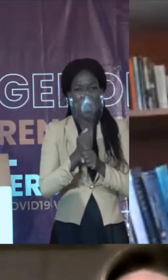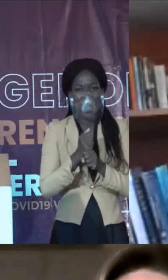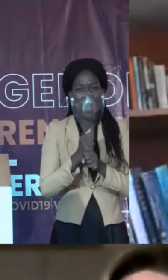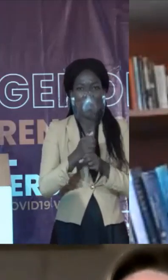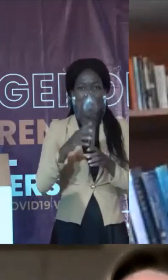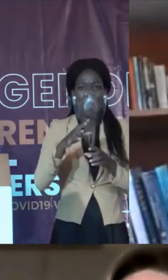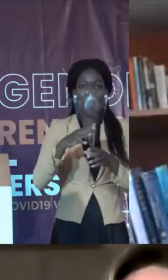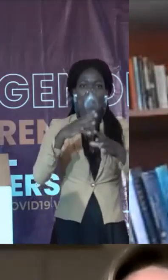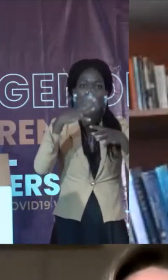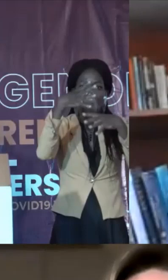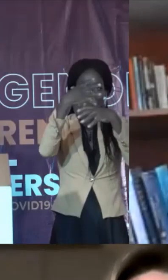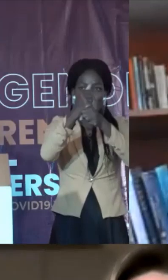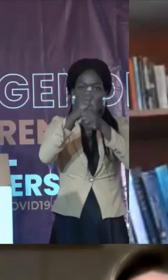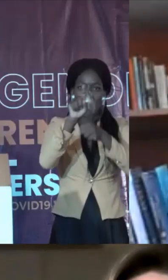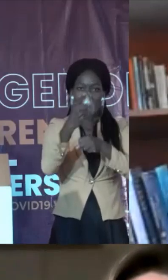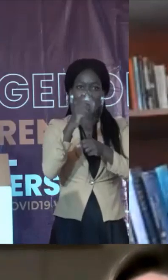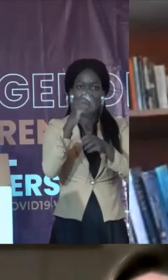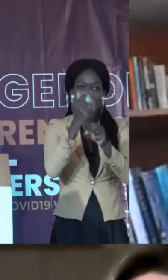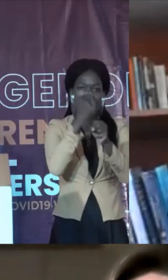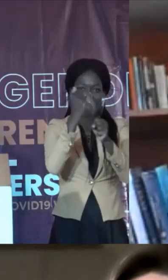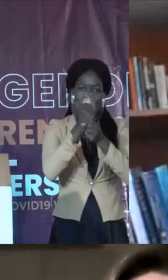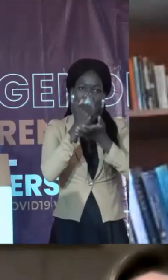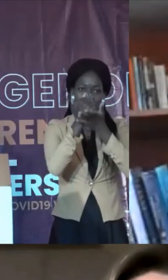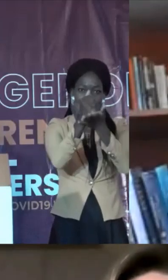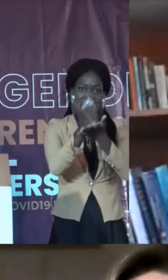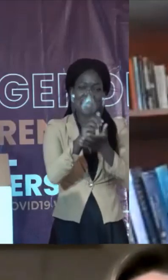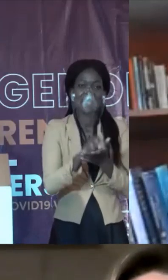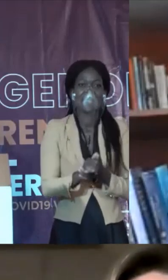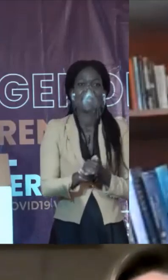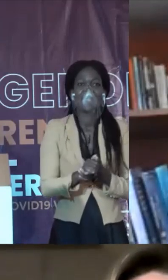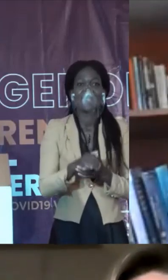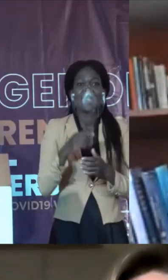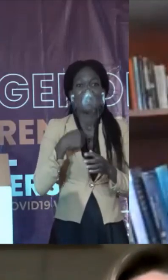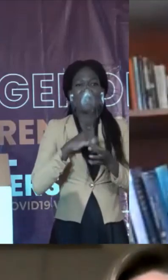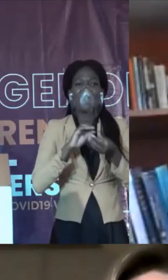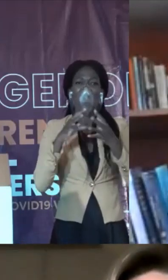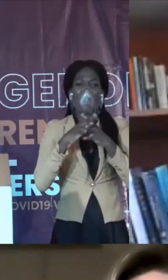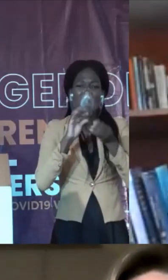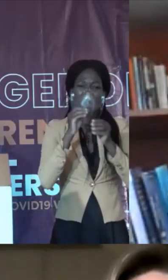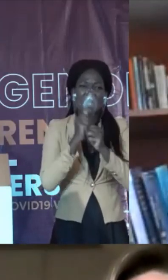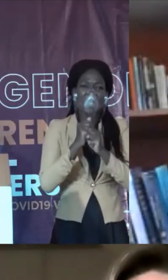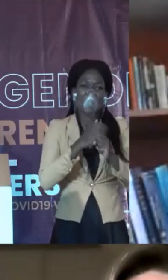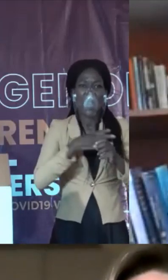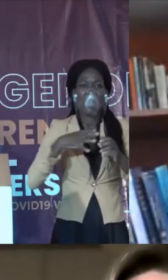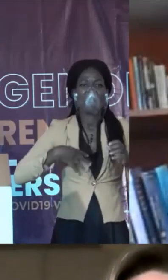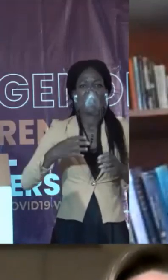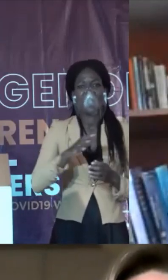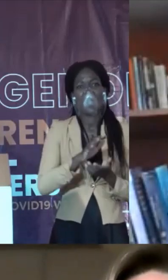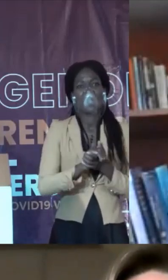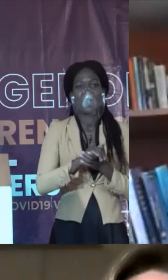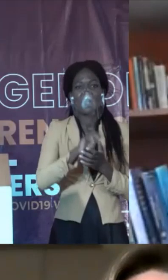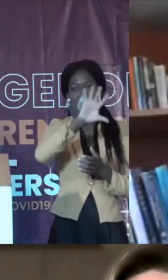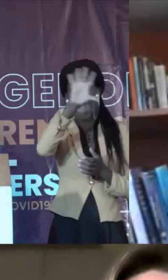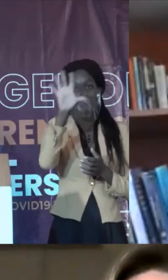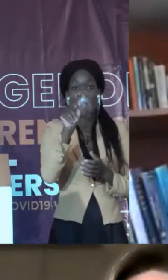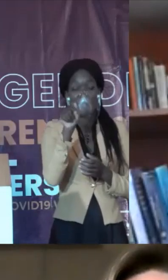also within the African Union, we grappled with this issue and very much connecting with